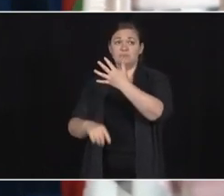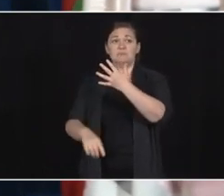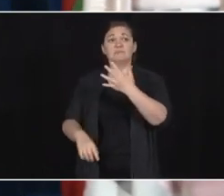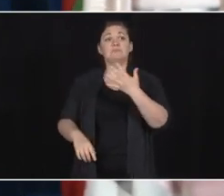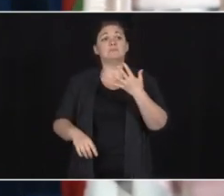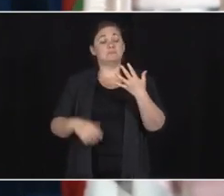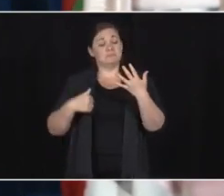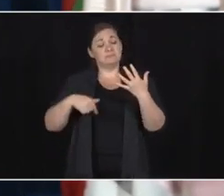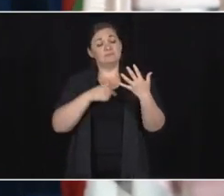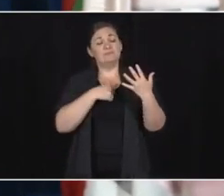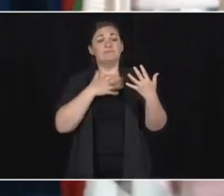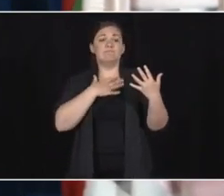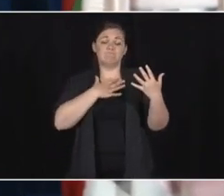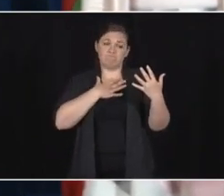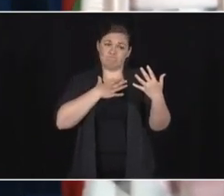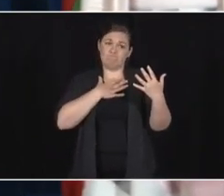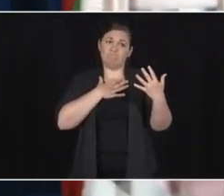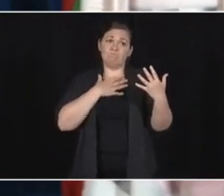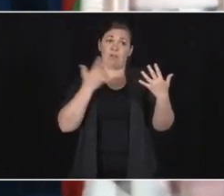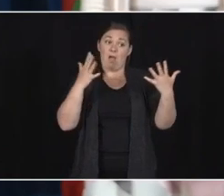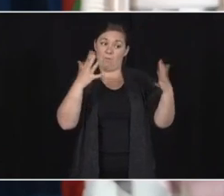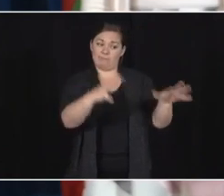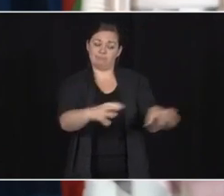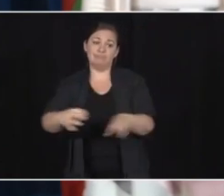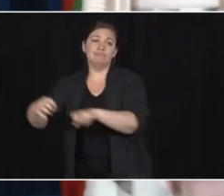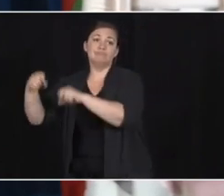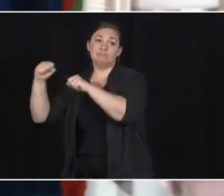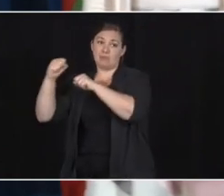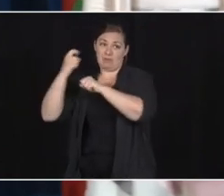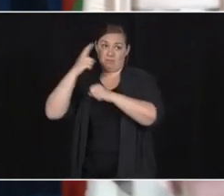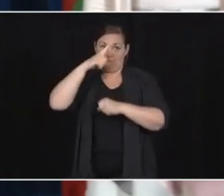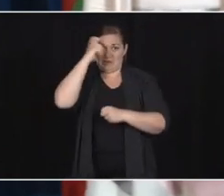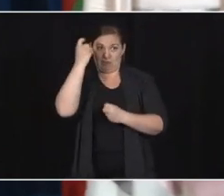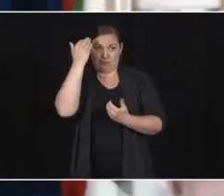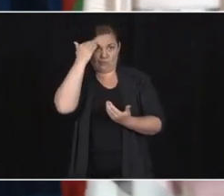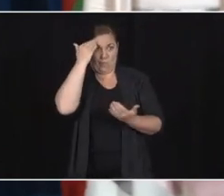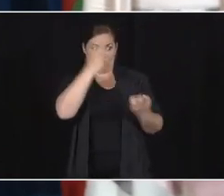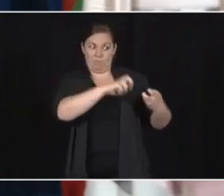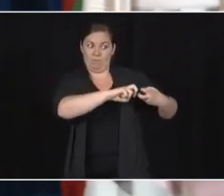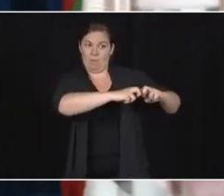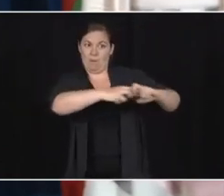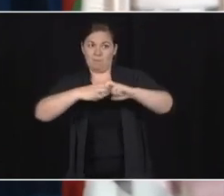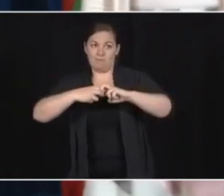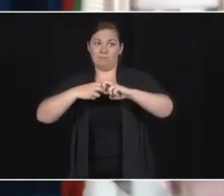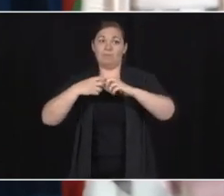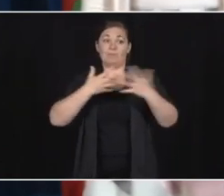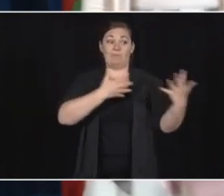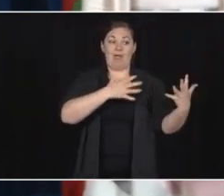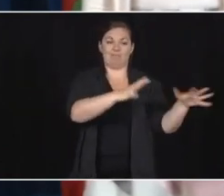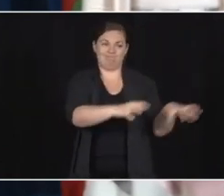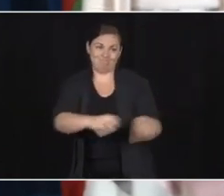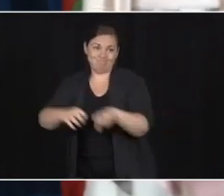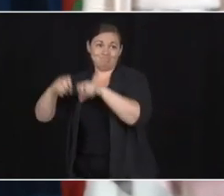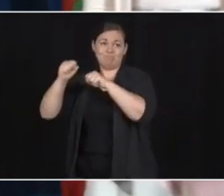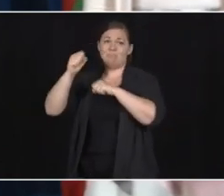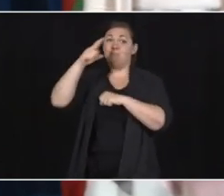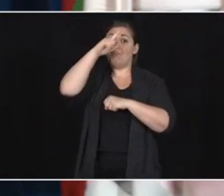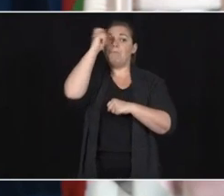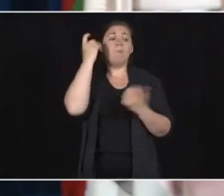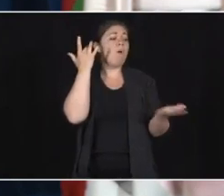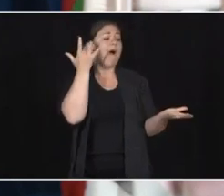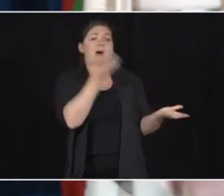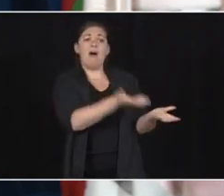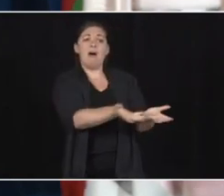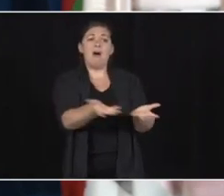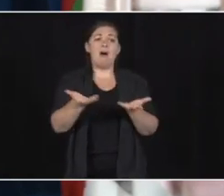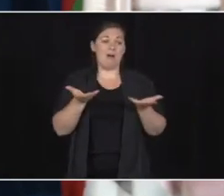moving to take over these 5 homes, because in the face of those accusations, in the face of these problems,